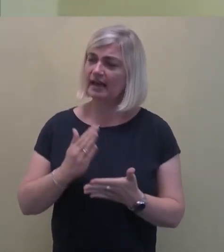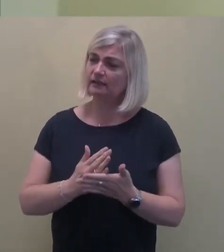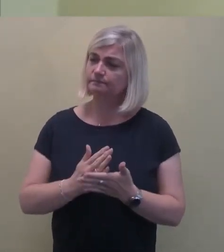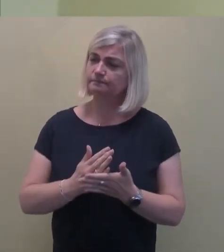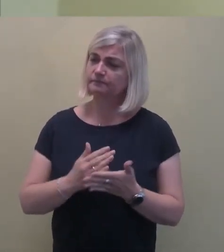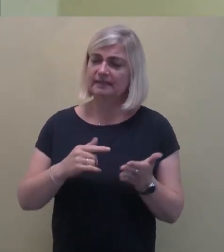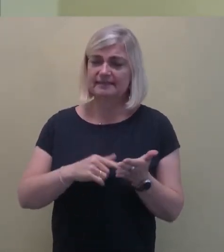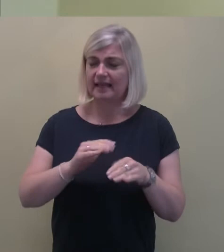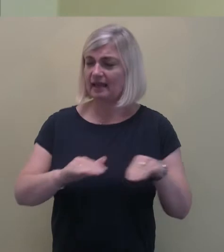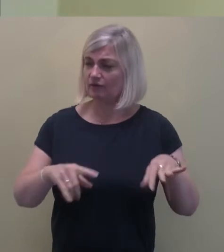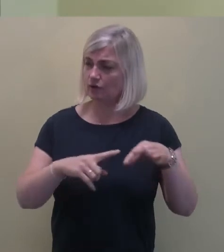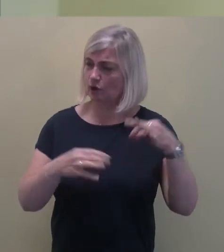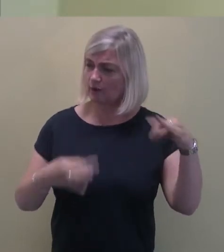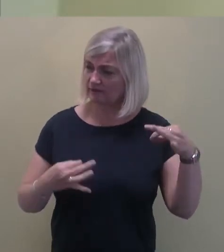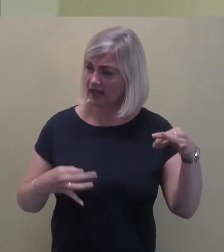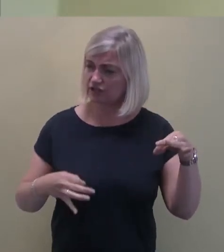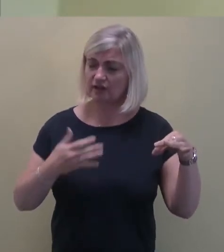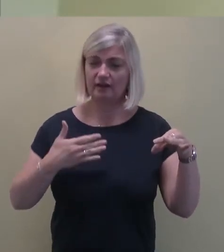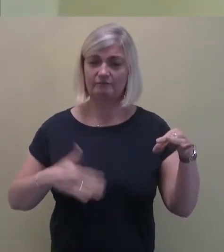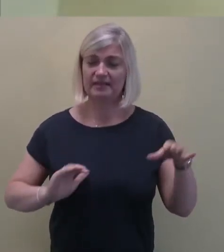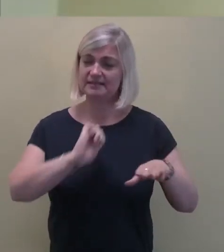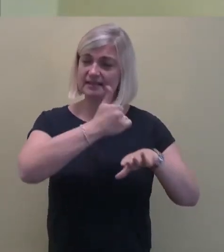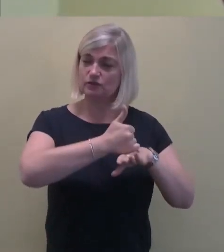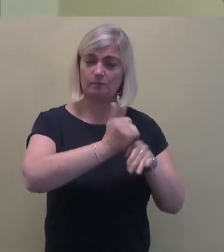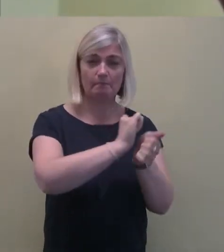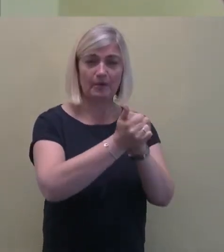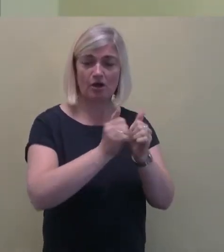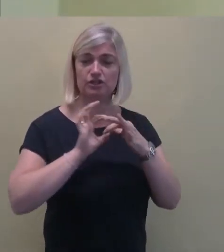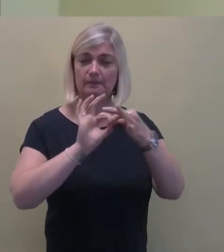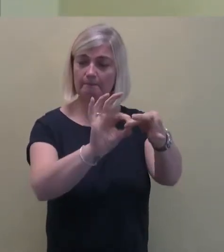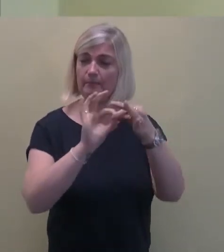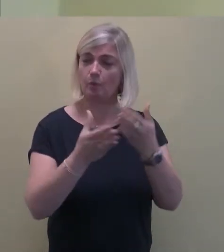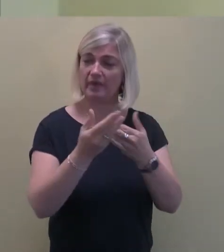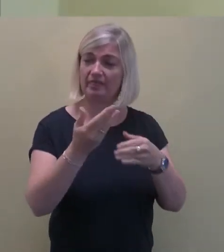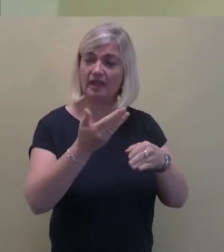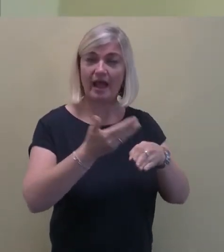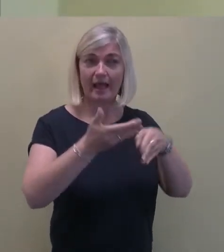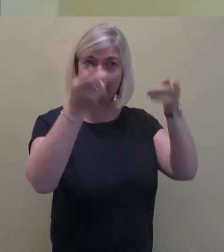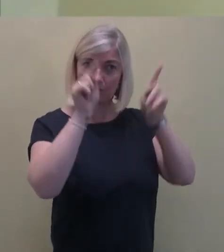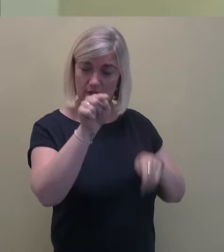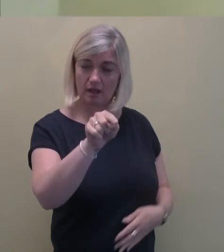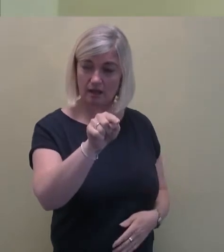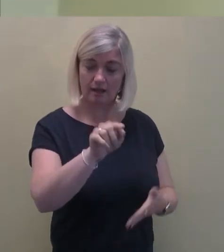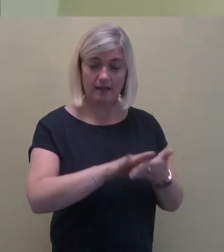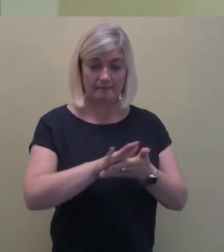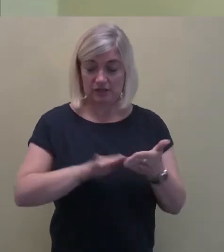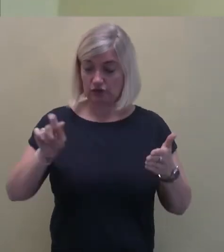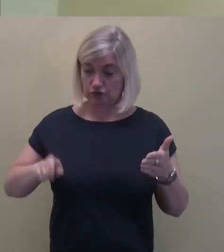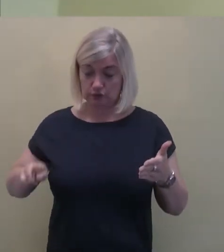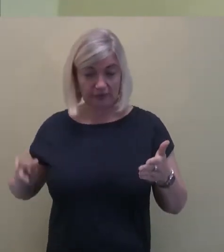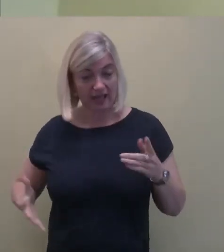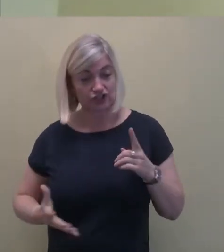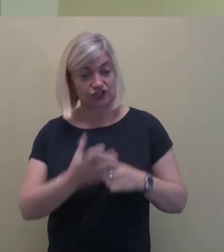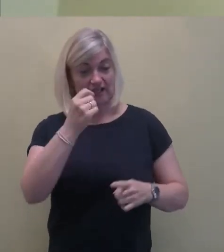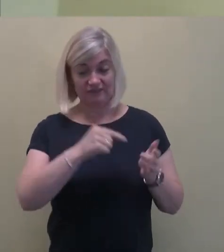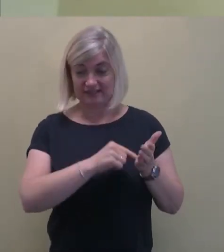quality work experience in the industry that they've chosen. And then a lot of people will probably be asking then, well, what's the difference between the T-level and an apprenticeship? Well,